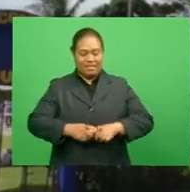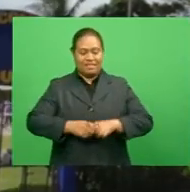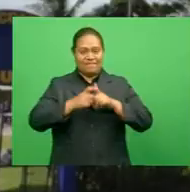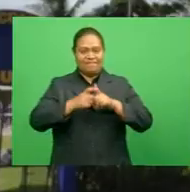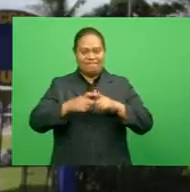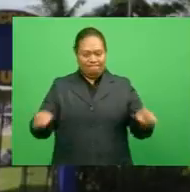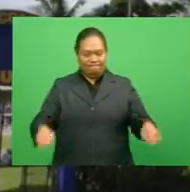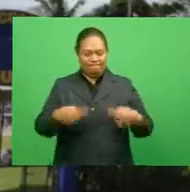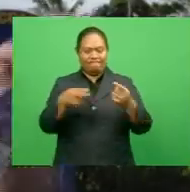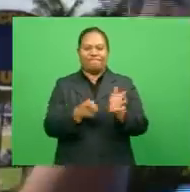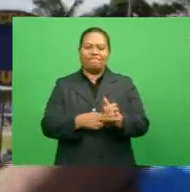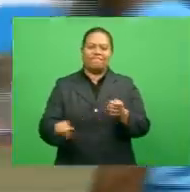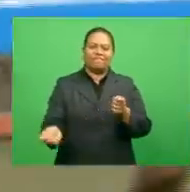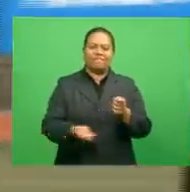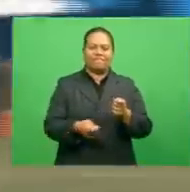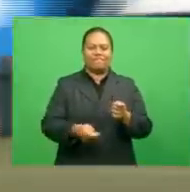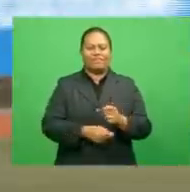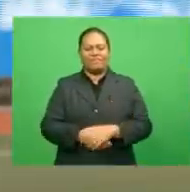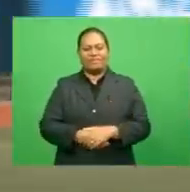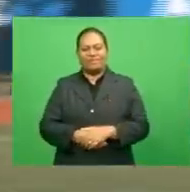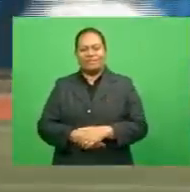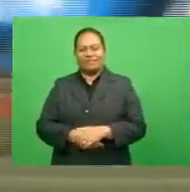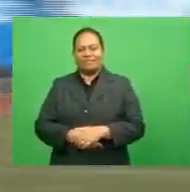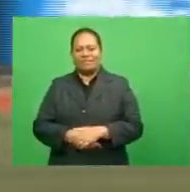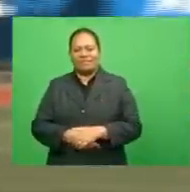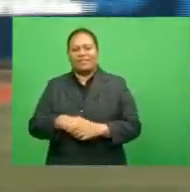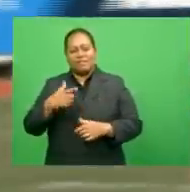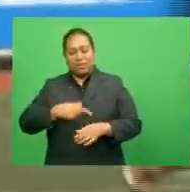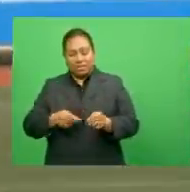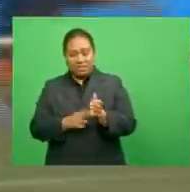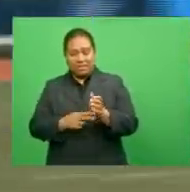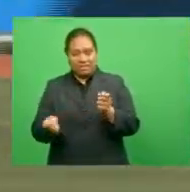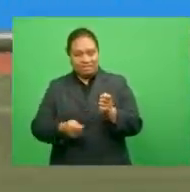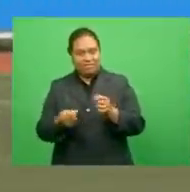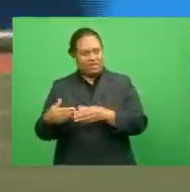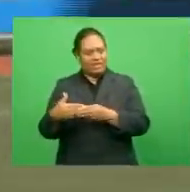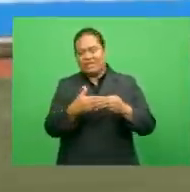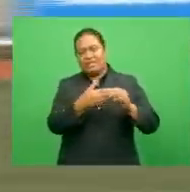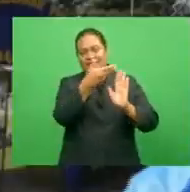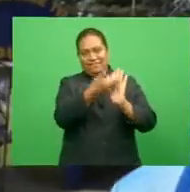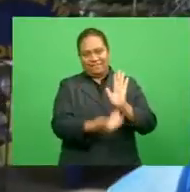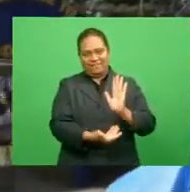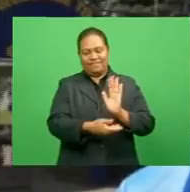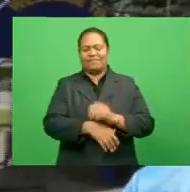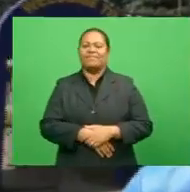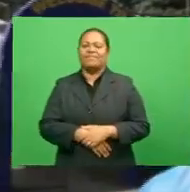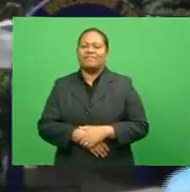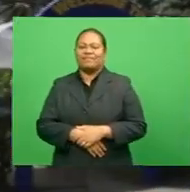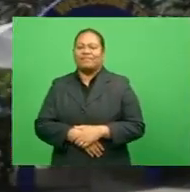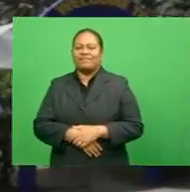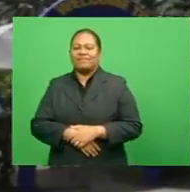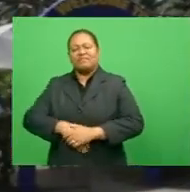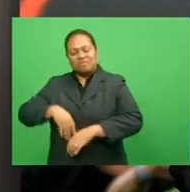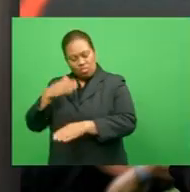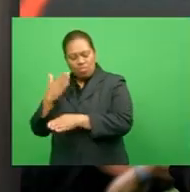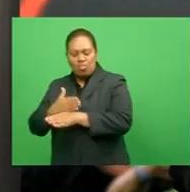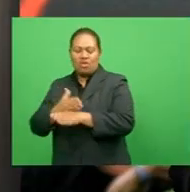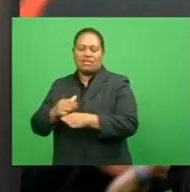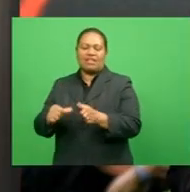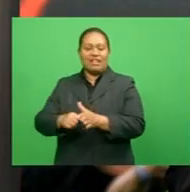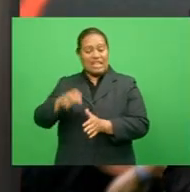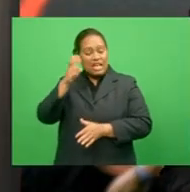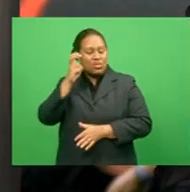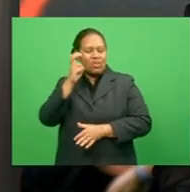opponent from the Naita Siri against Naita Siri, because we are leading the points table, and yeah, we'll work very hard, train very